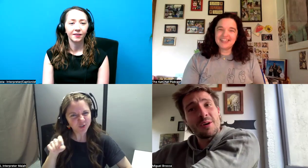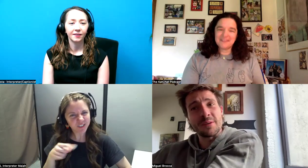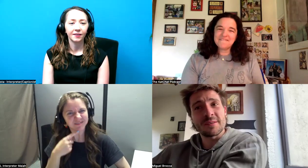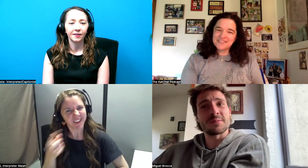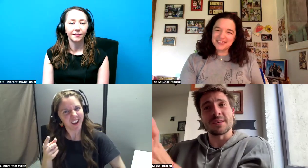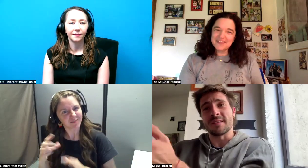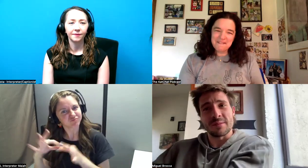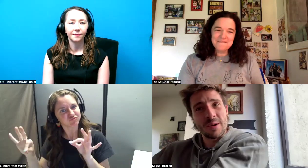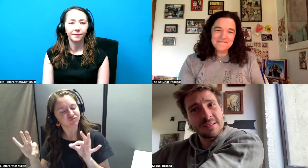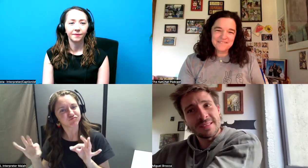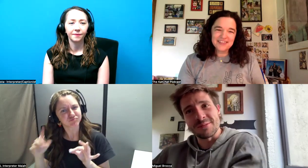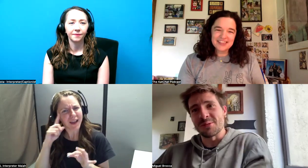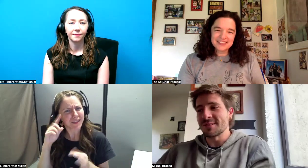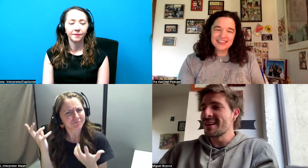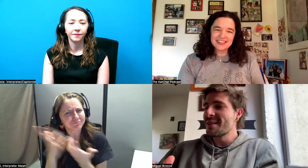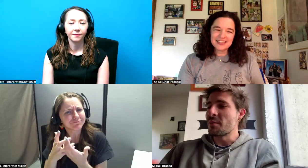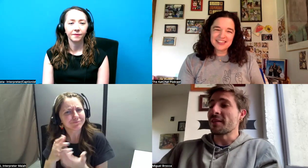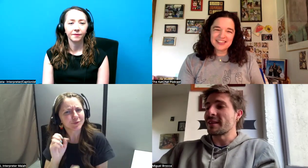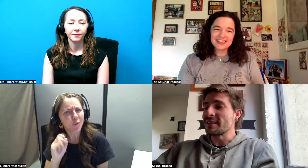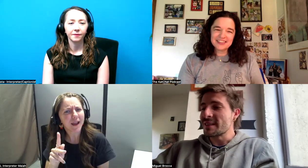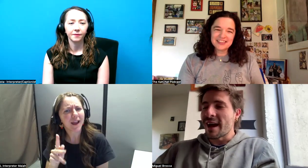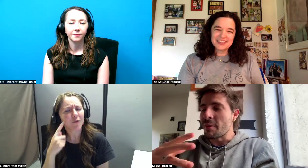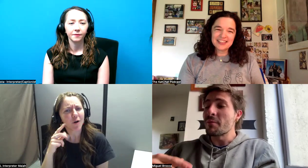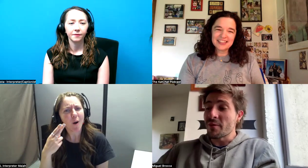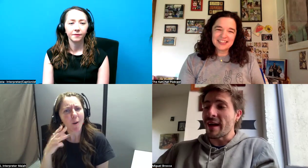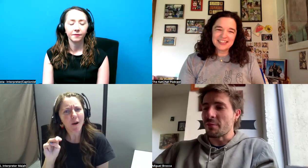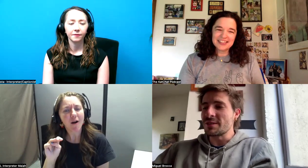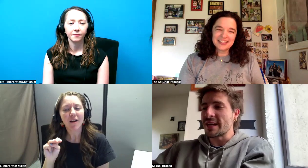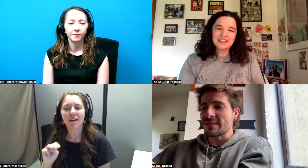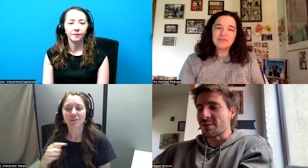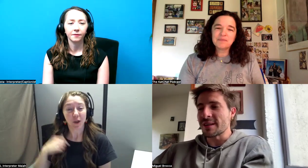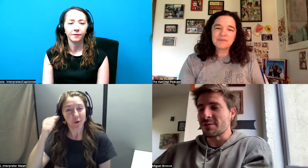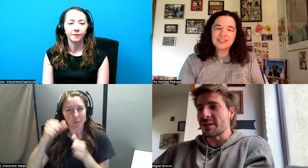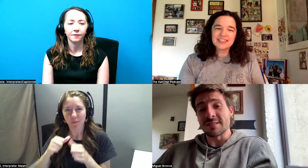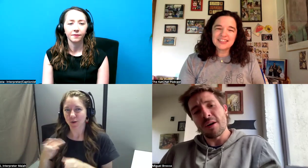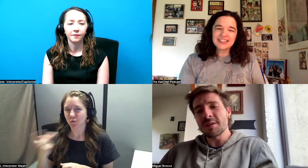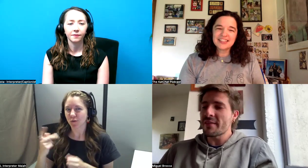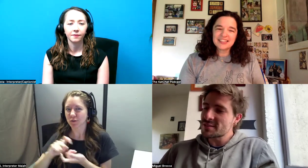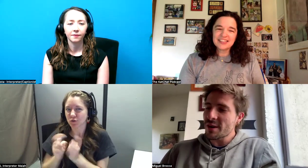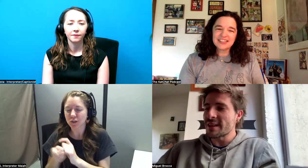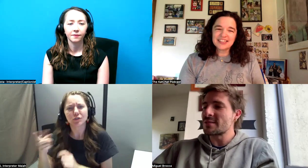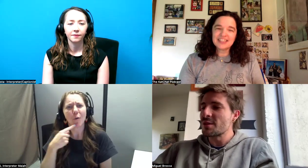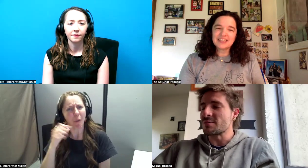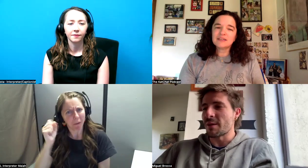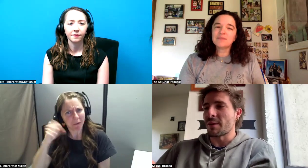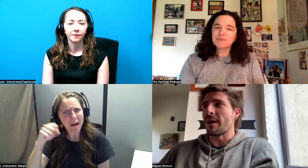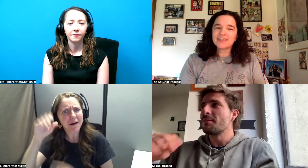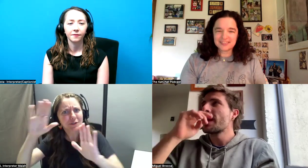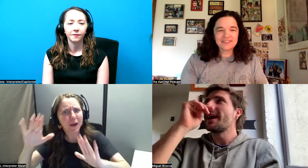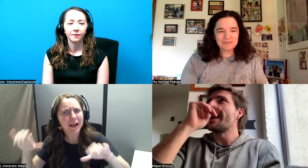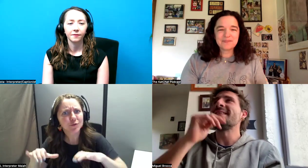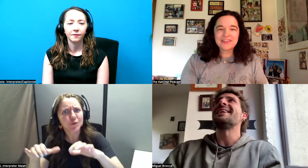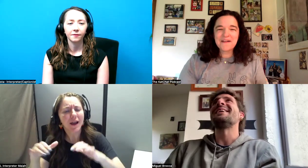okay for Hallmark, which I think it was, of course. But I think this, I remember that we changed it very, very, and she said, oh, yeah, that's great. Let's do this, blah, blah,